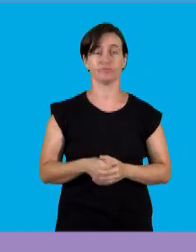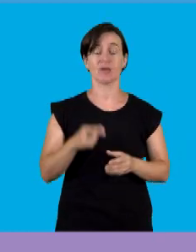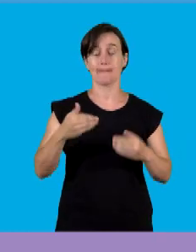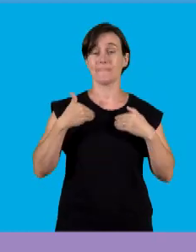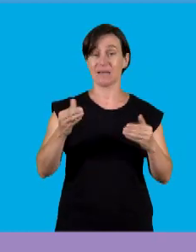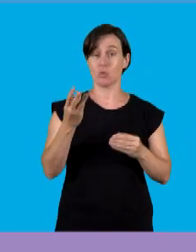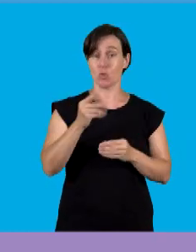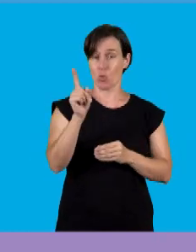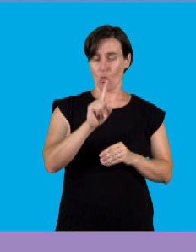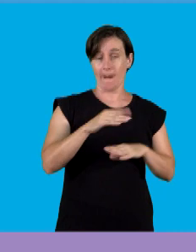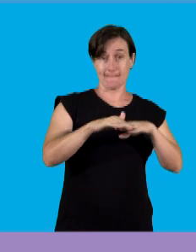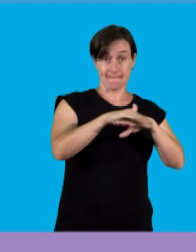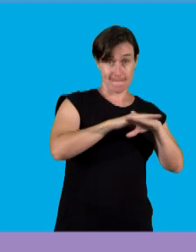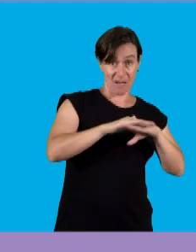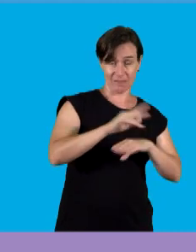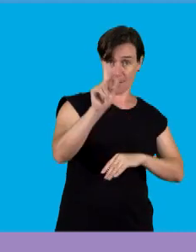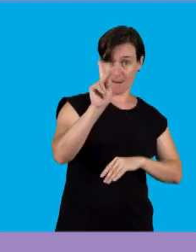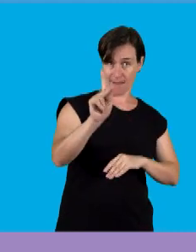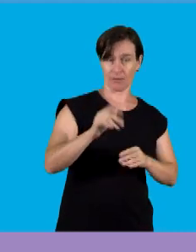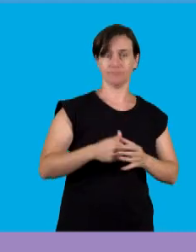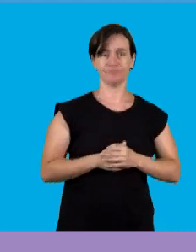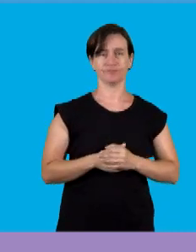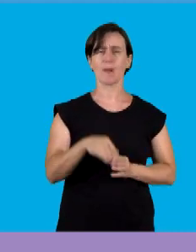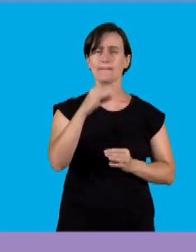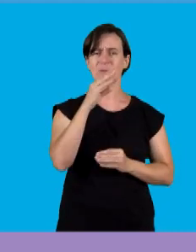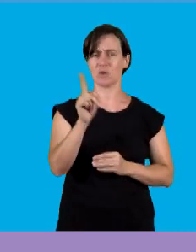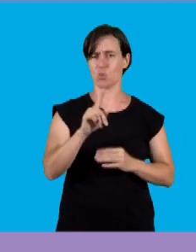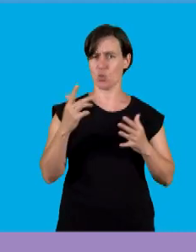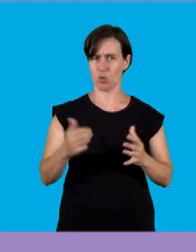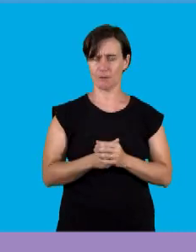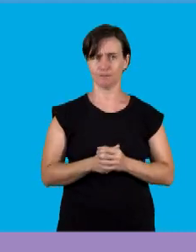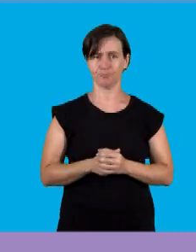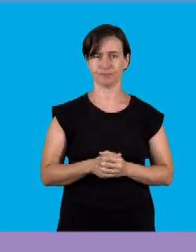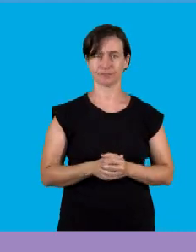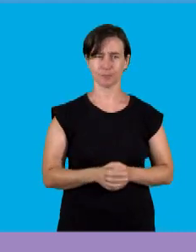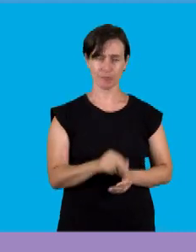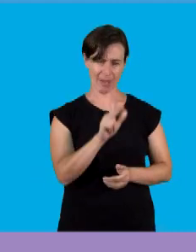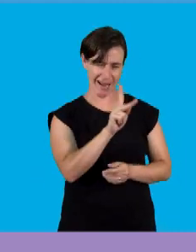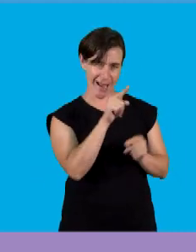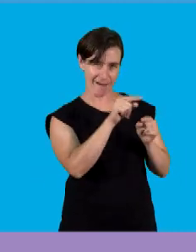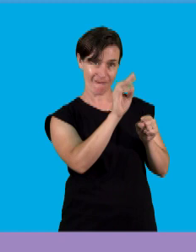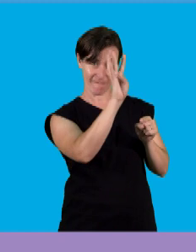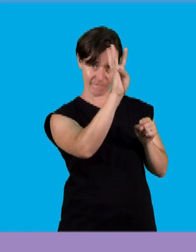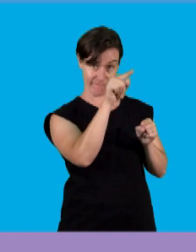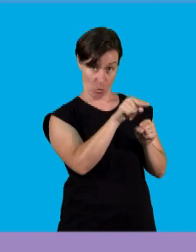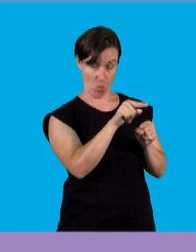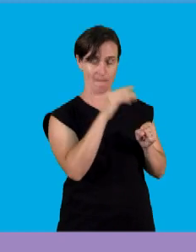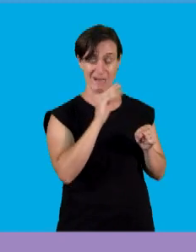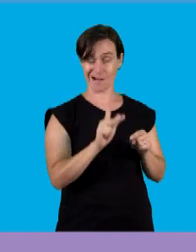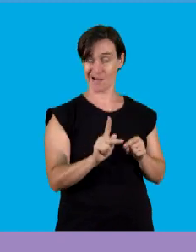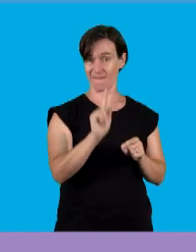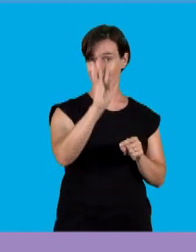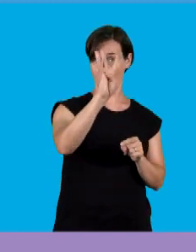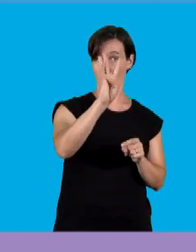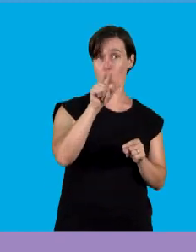the base k. So when we look at k, we can see that this first power has an exponent of